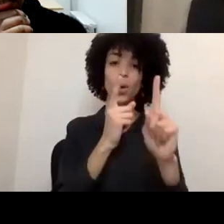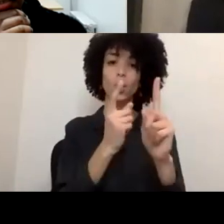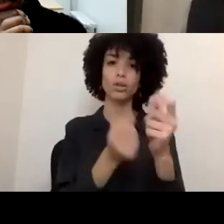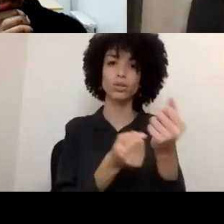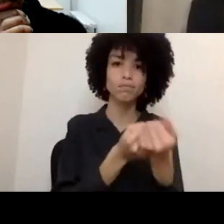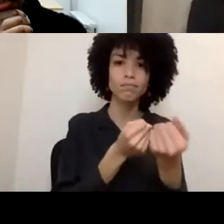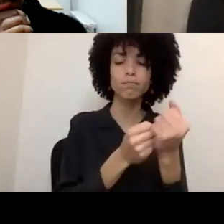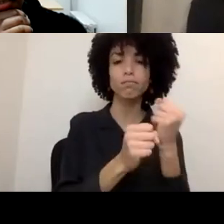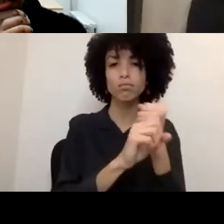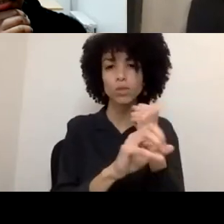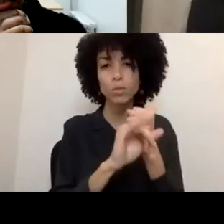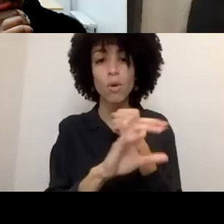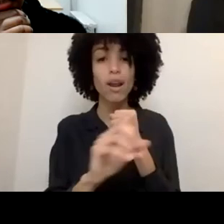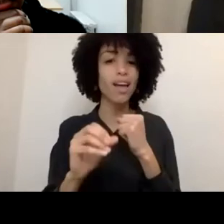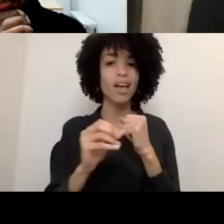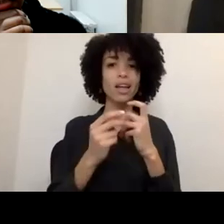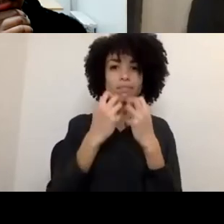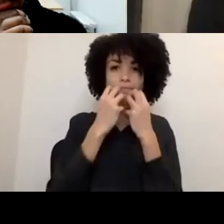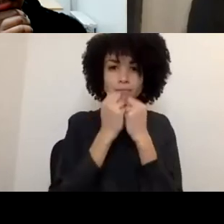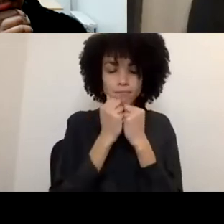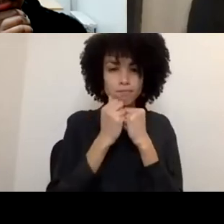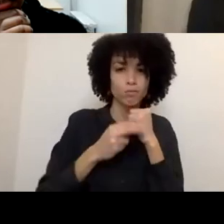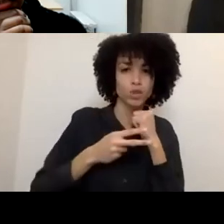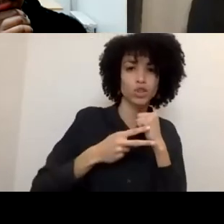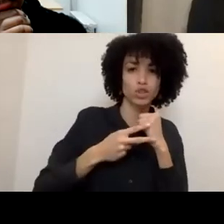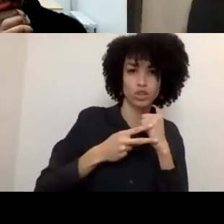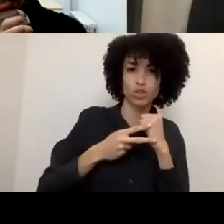document the history, culture, and contributions of Arab Americans.